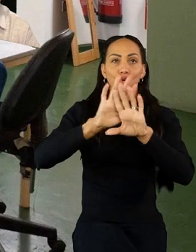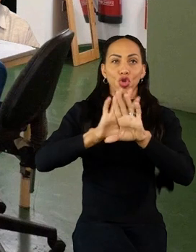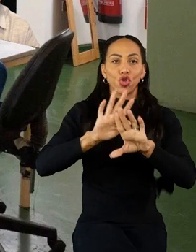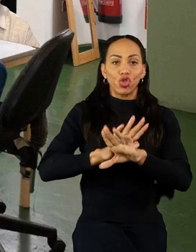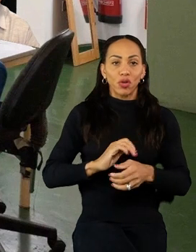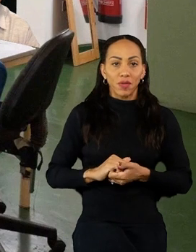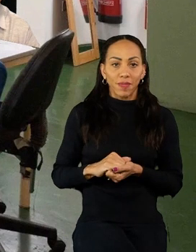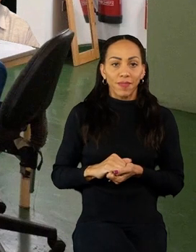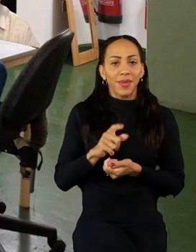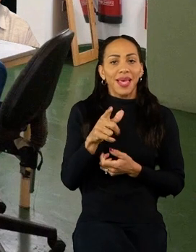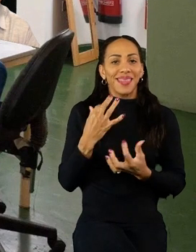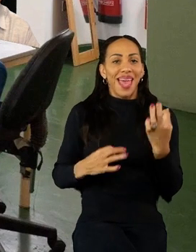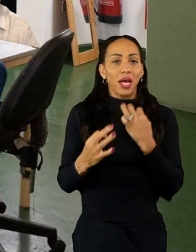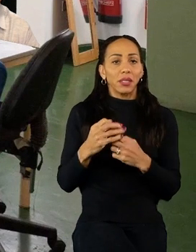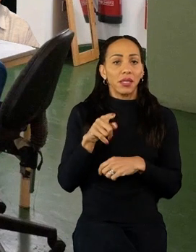actors in this piece